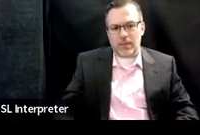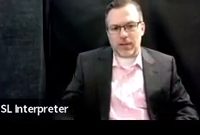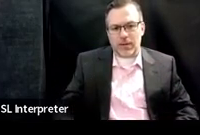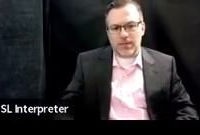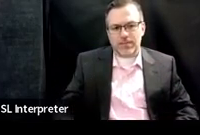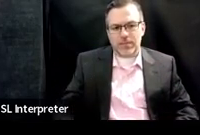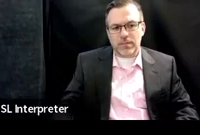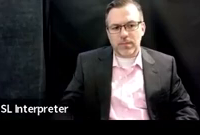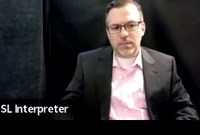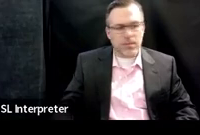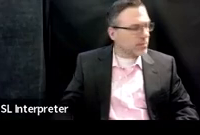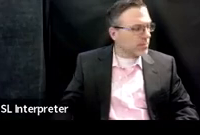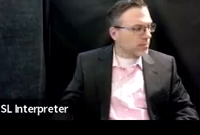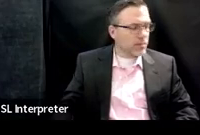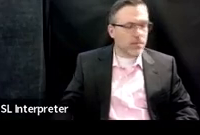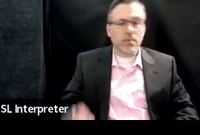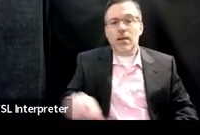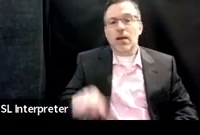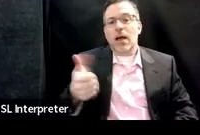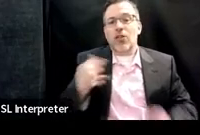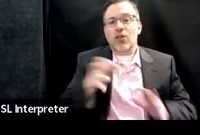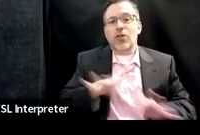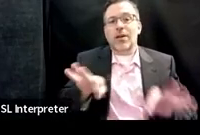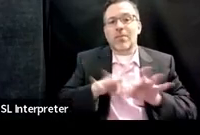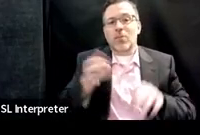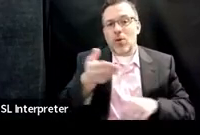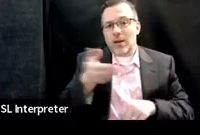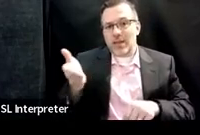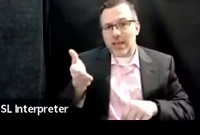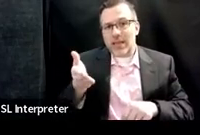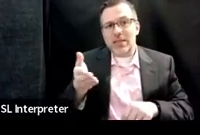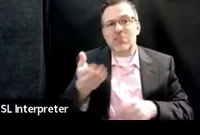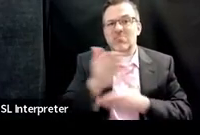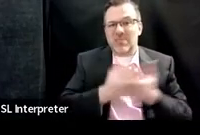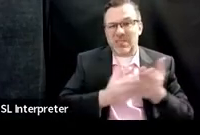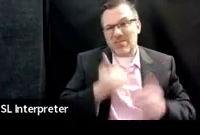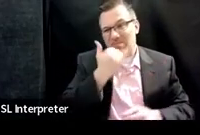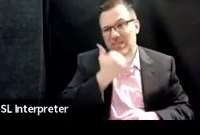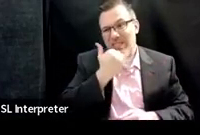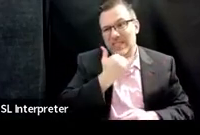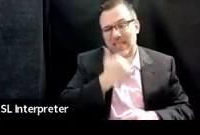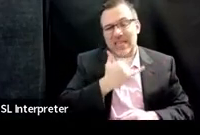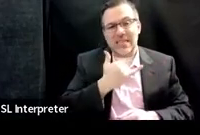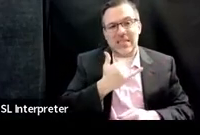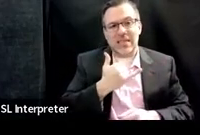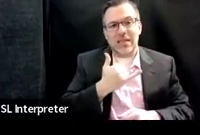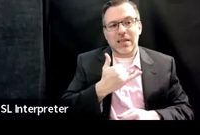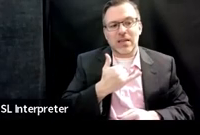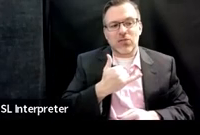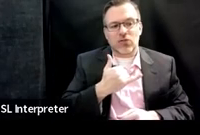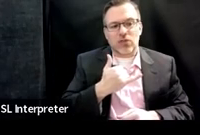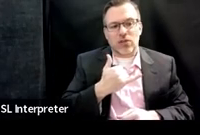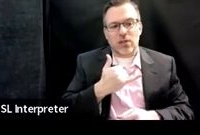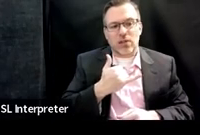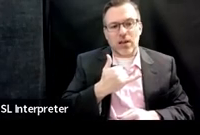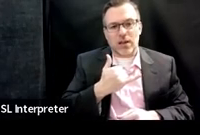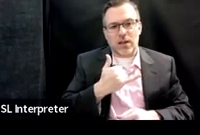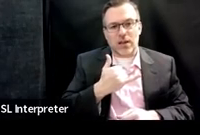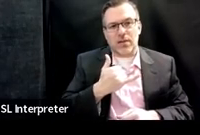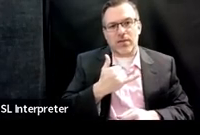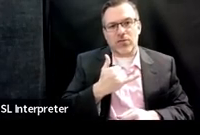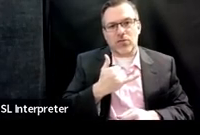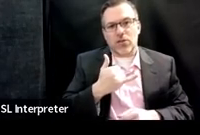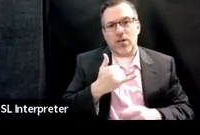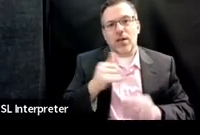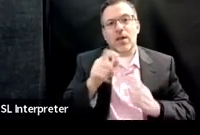And other important things that came out of case law, some mistakes that were being made was that the written notice failed to document the